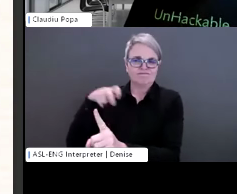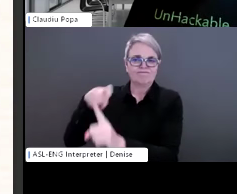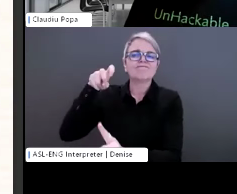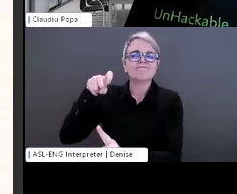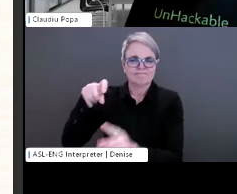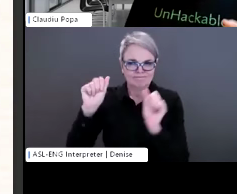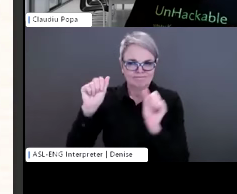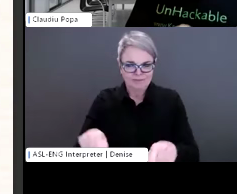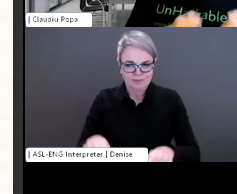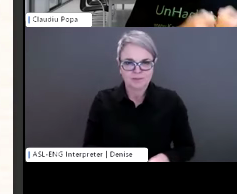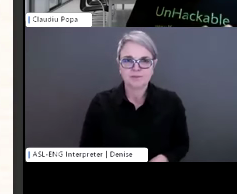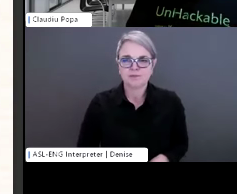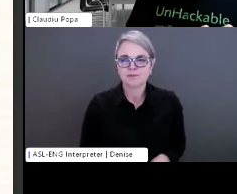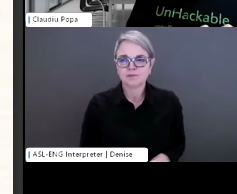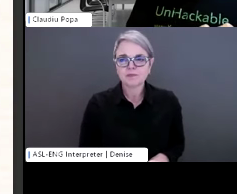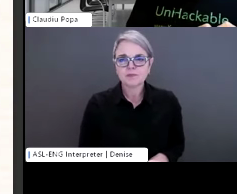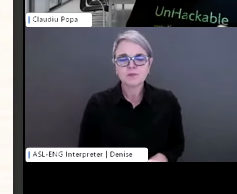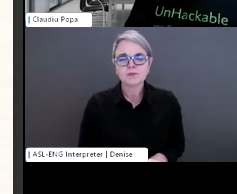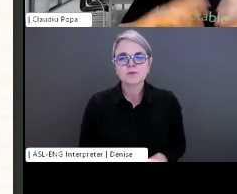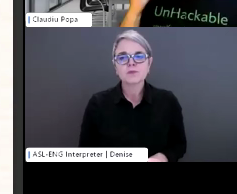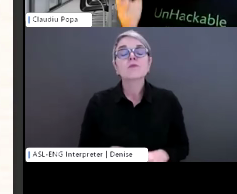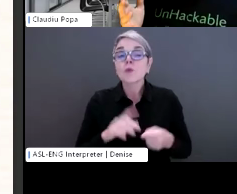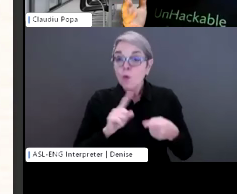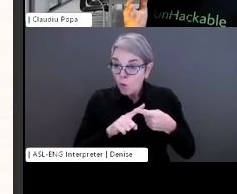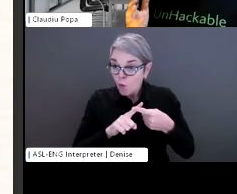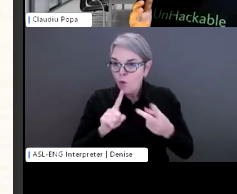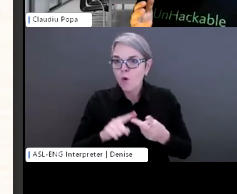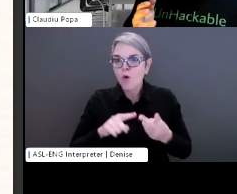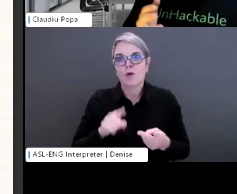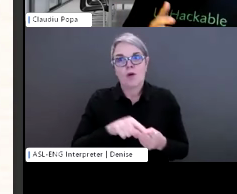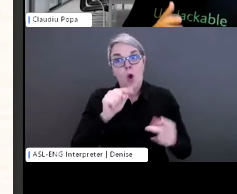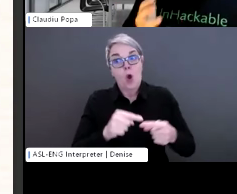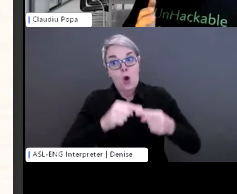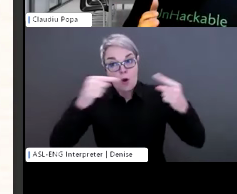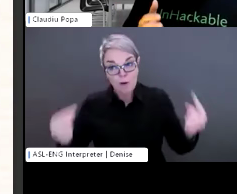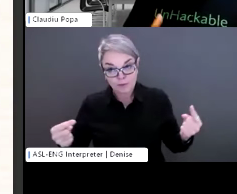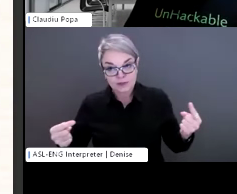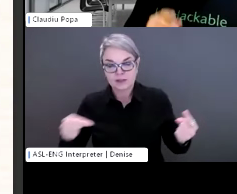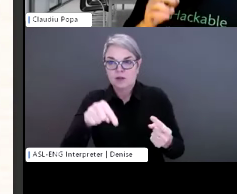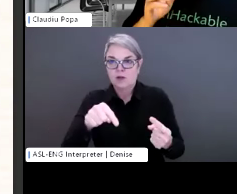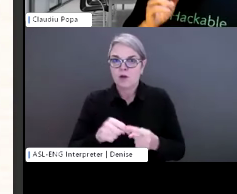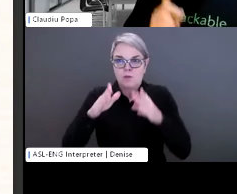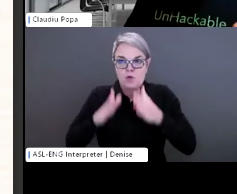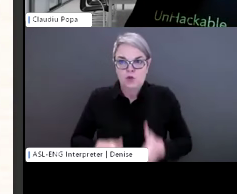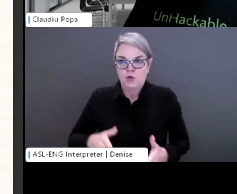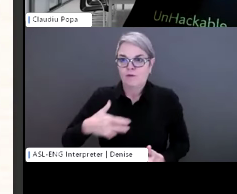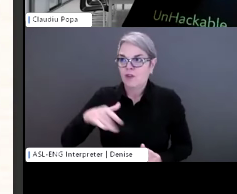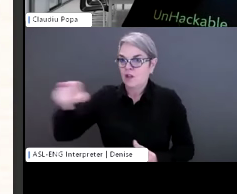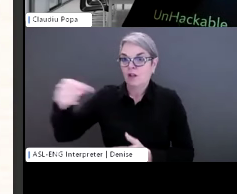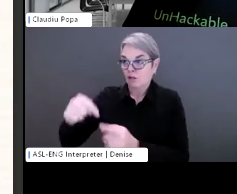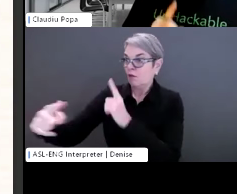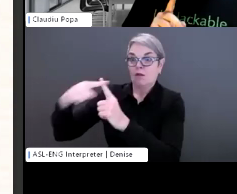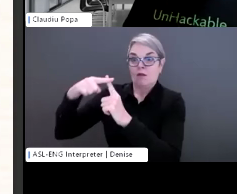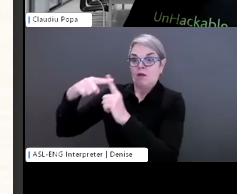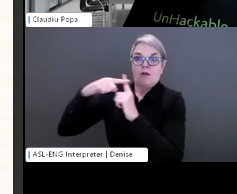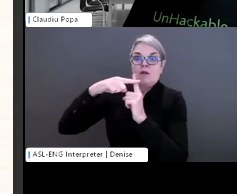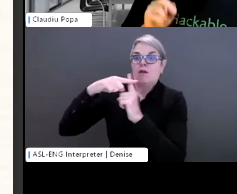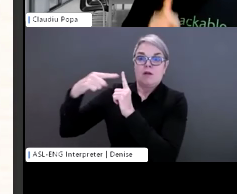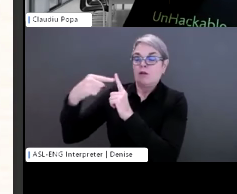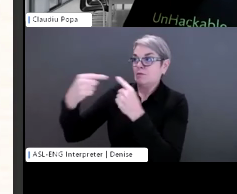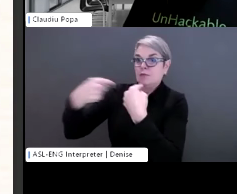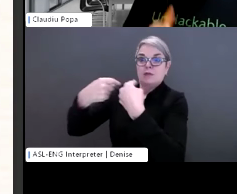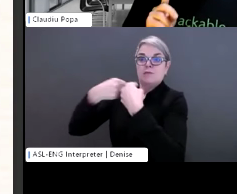feel like they are individually targeted by a large number of these things, and they are coming across text messages